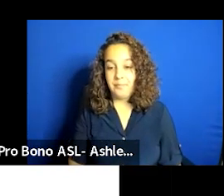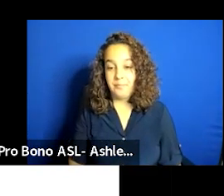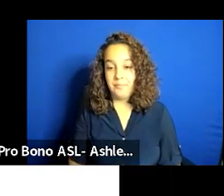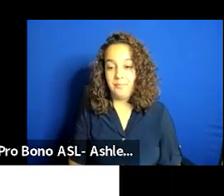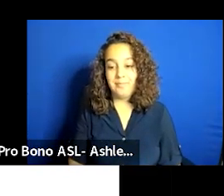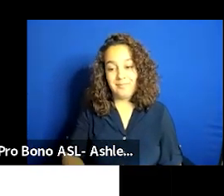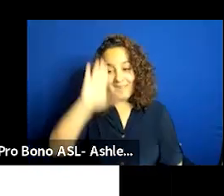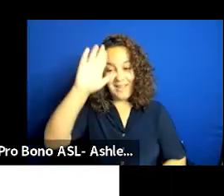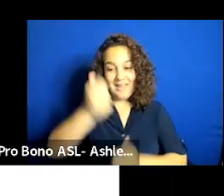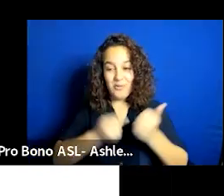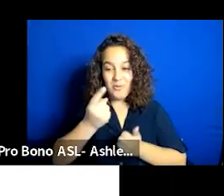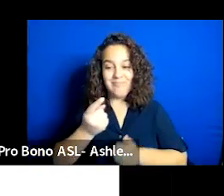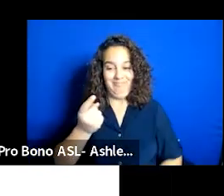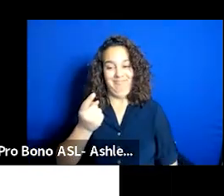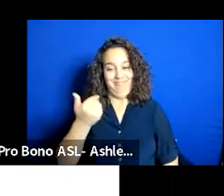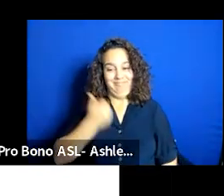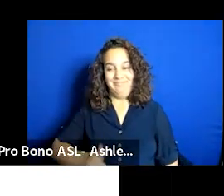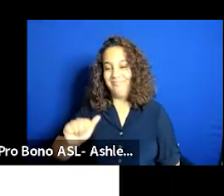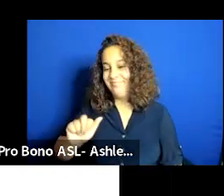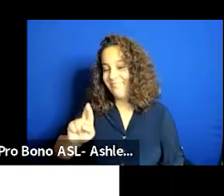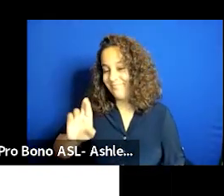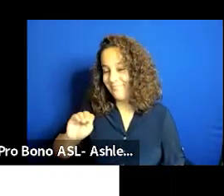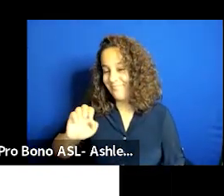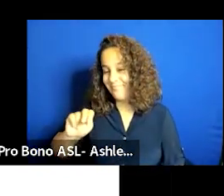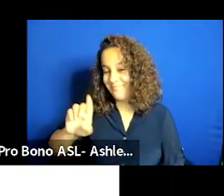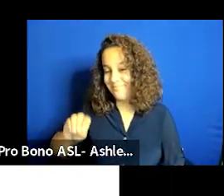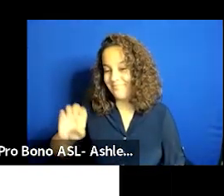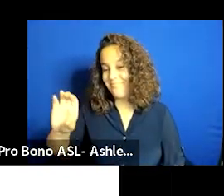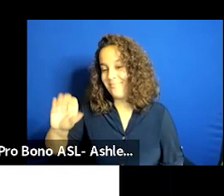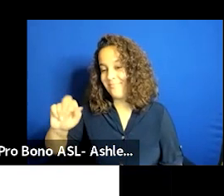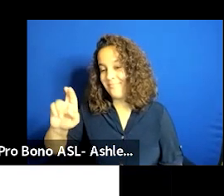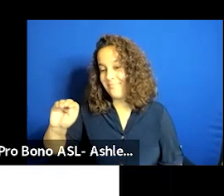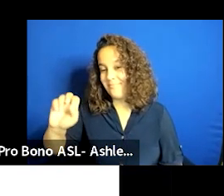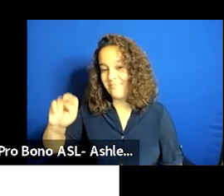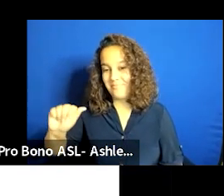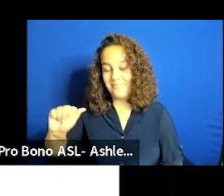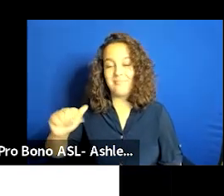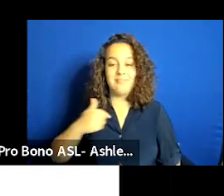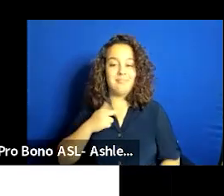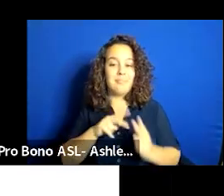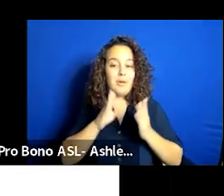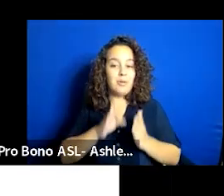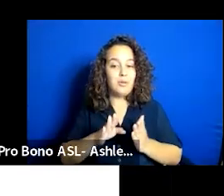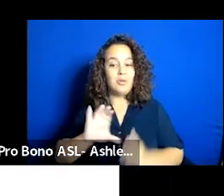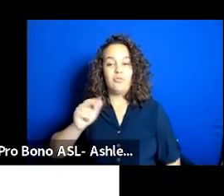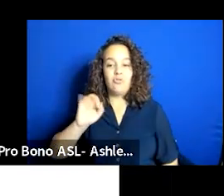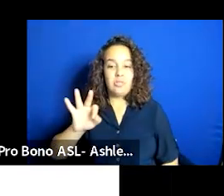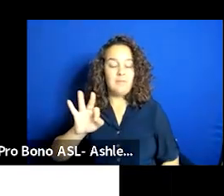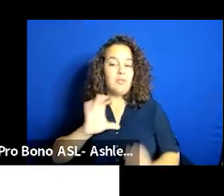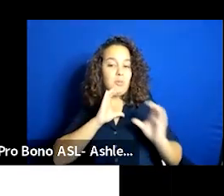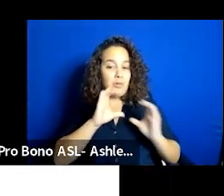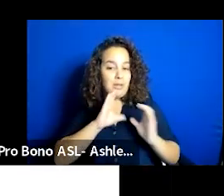Hey everyone, good afternoon. My name is Armando Carmona. I'm partner and chief communications officer with Zunu